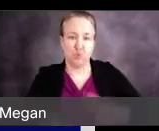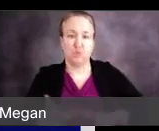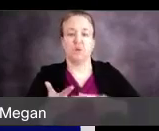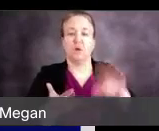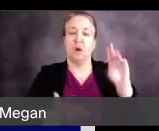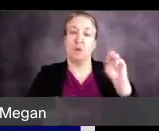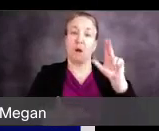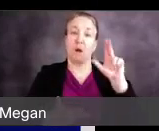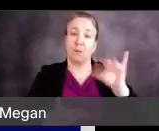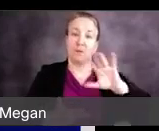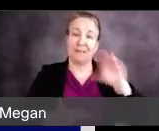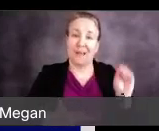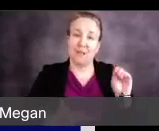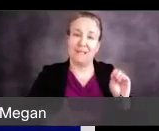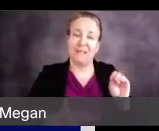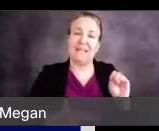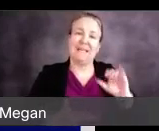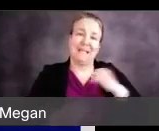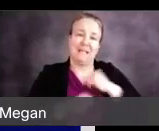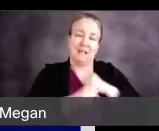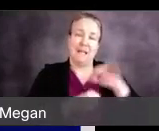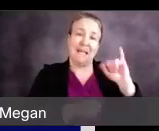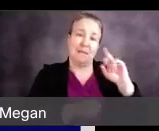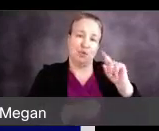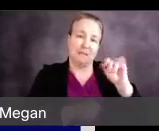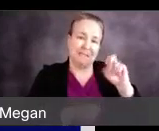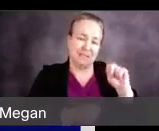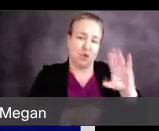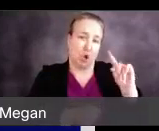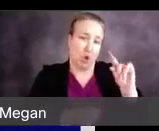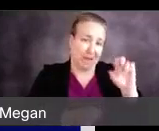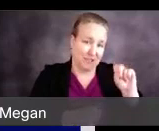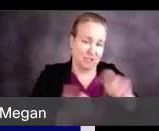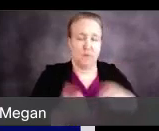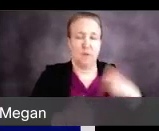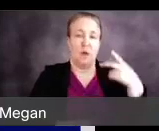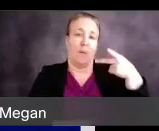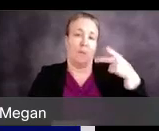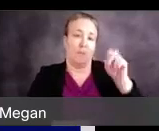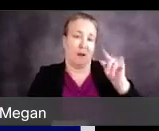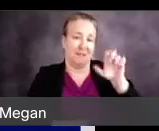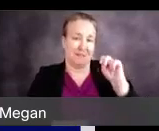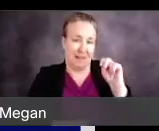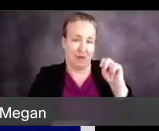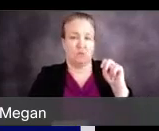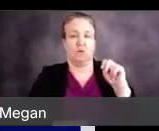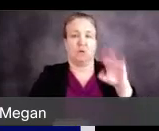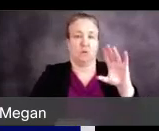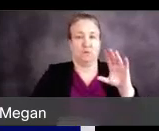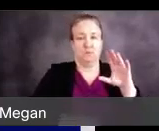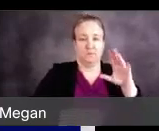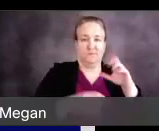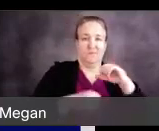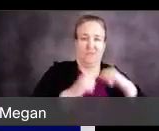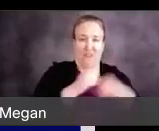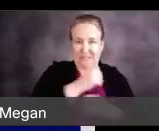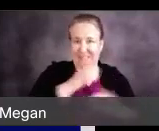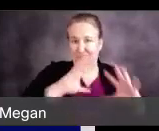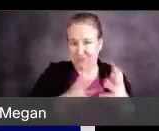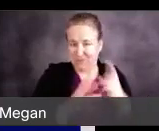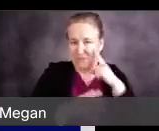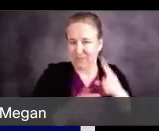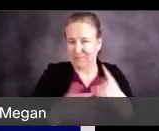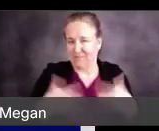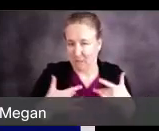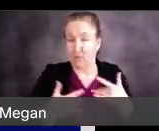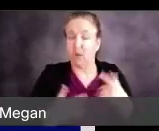Montgomery County Immunization Coalition, and the Pottstown Area Foundation for this event. This event is free and